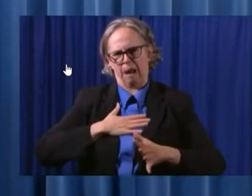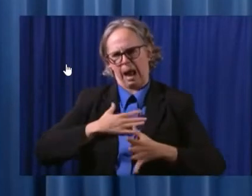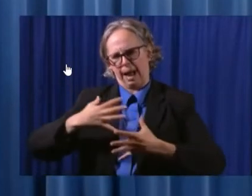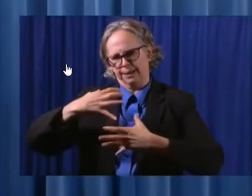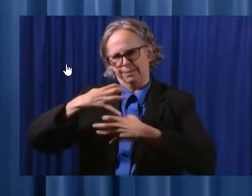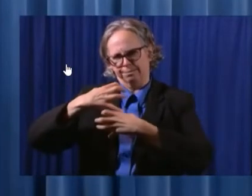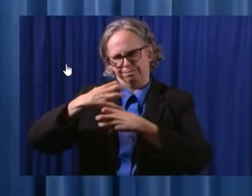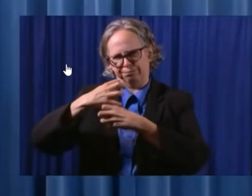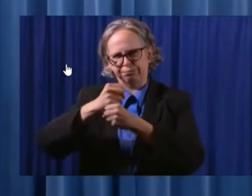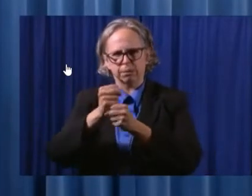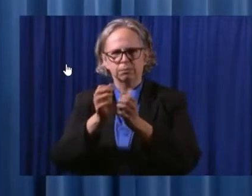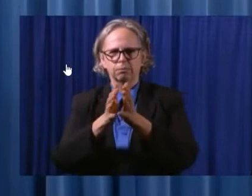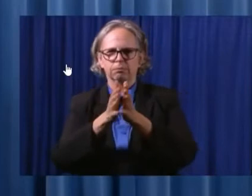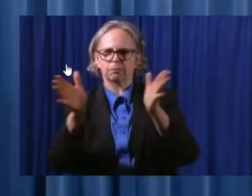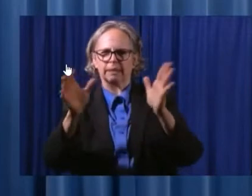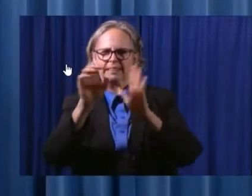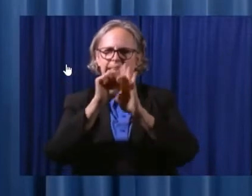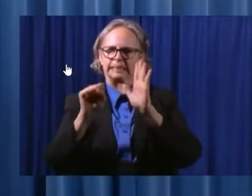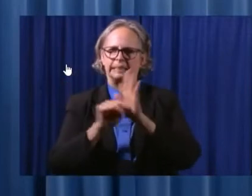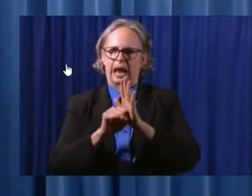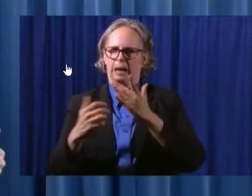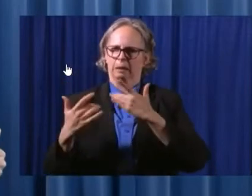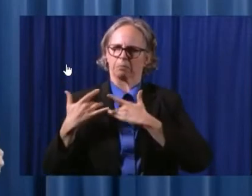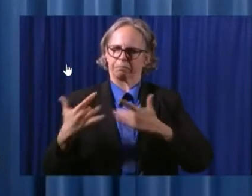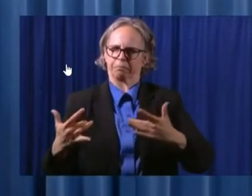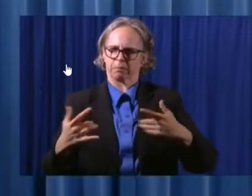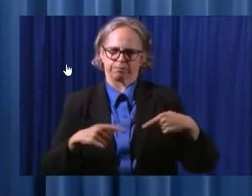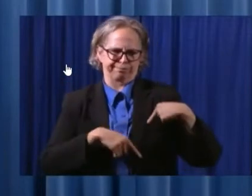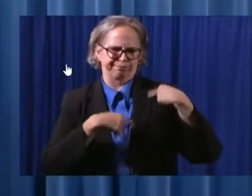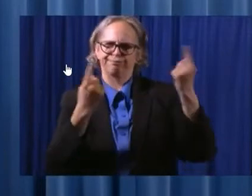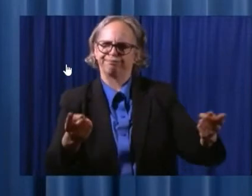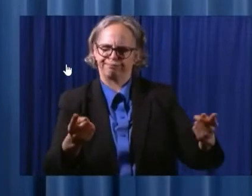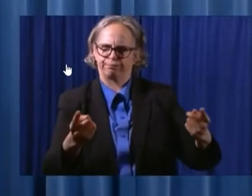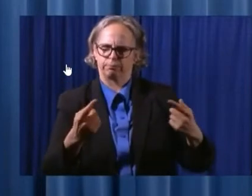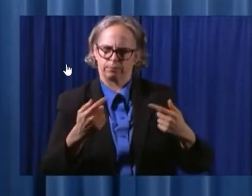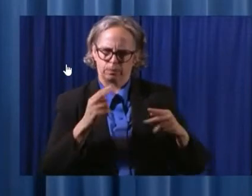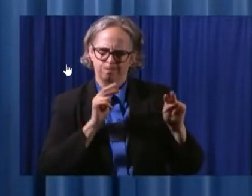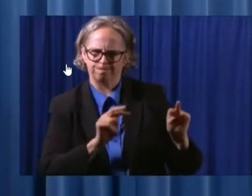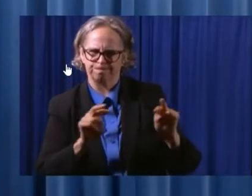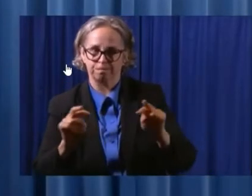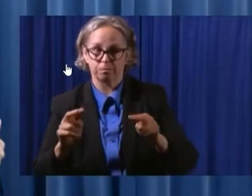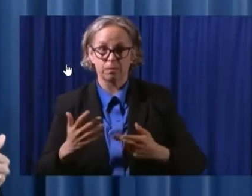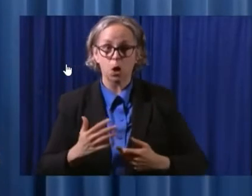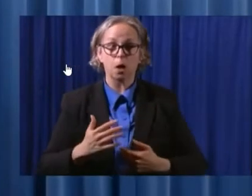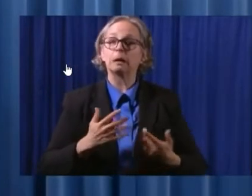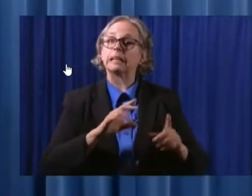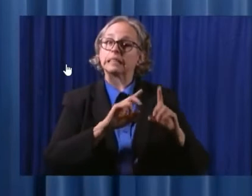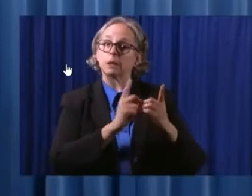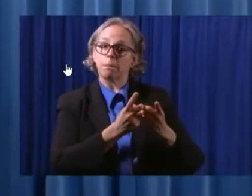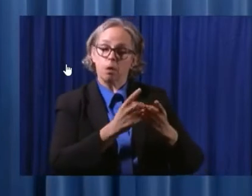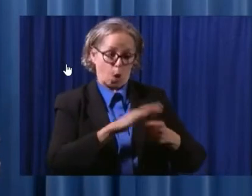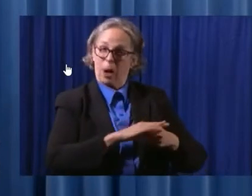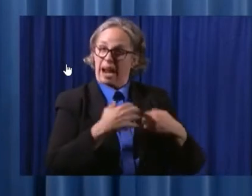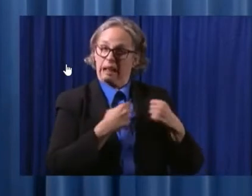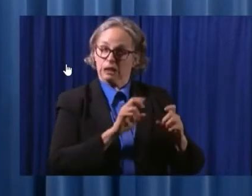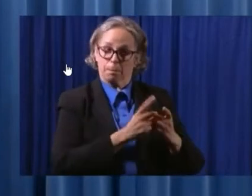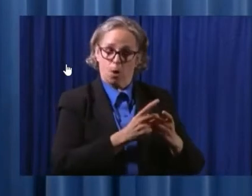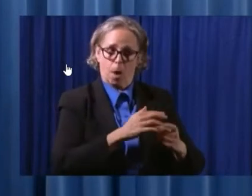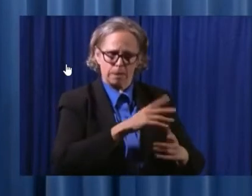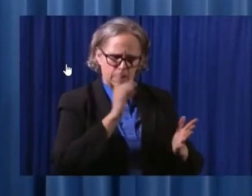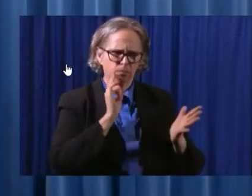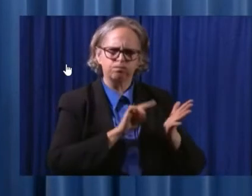departments and talking, and then of course they're relying on what they tell us based upon what their tracers are telling them when they talk